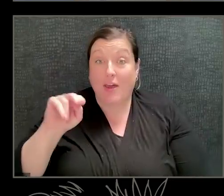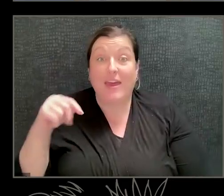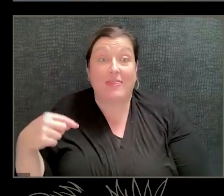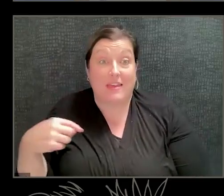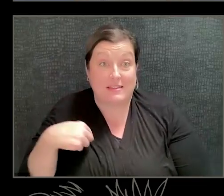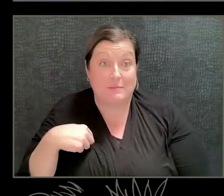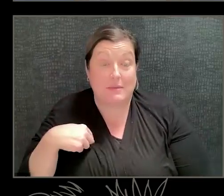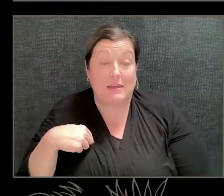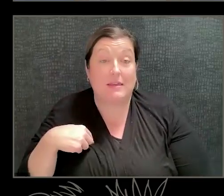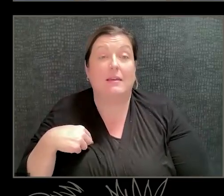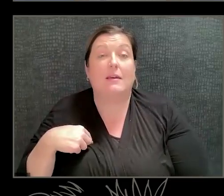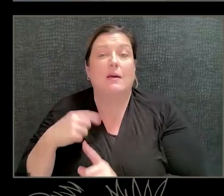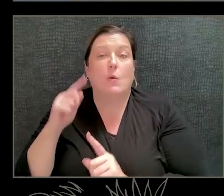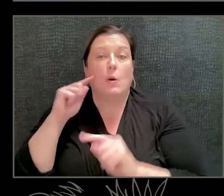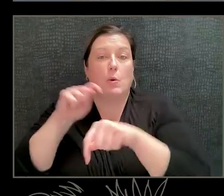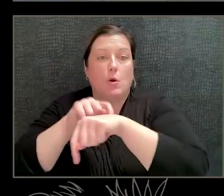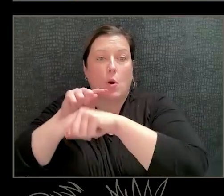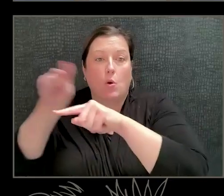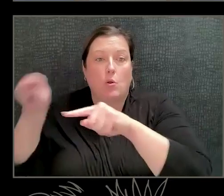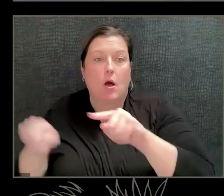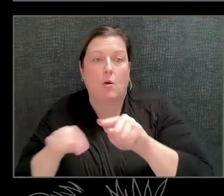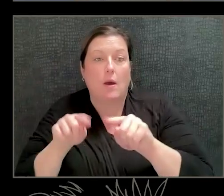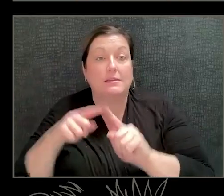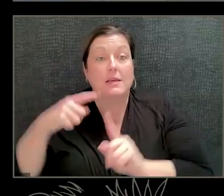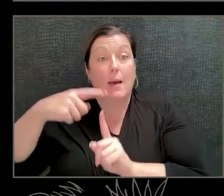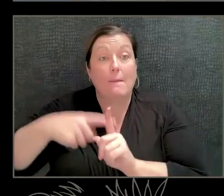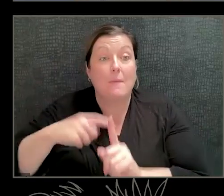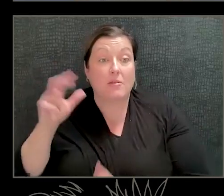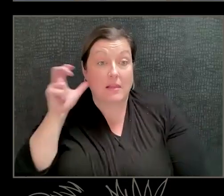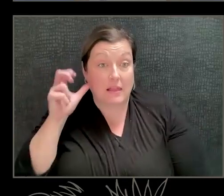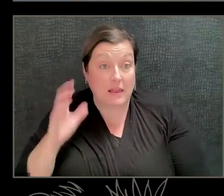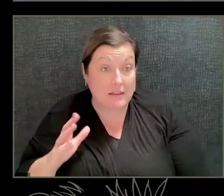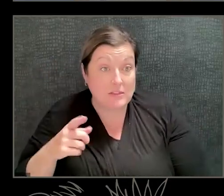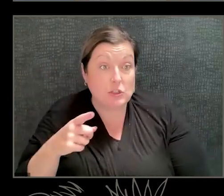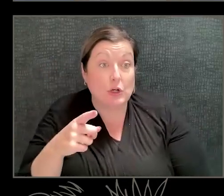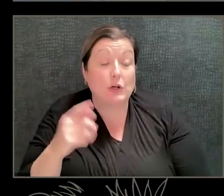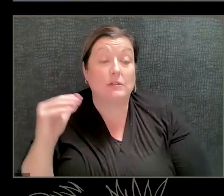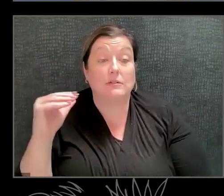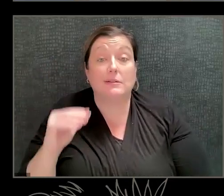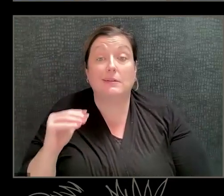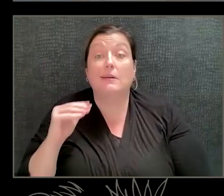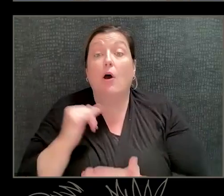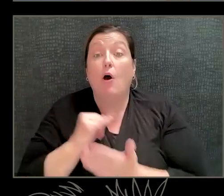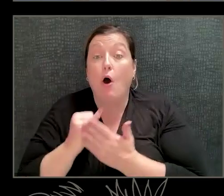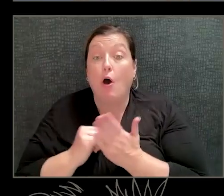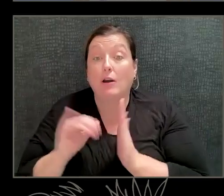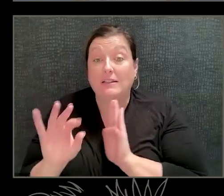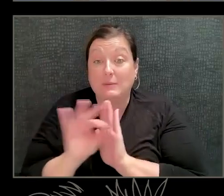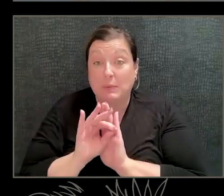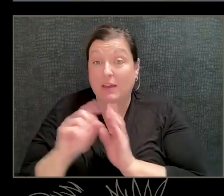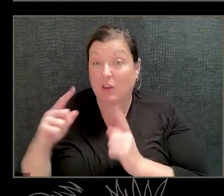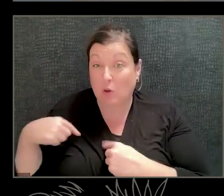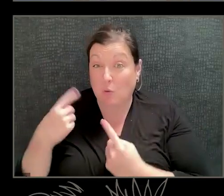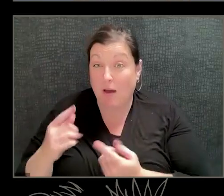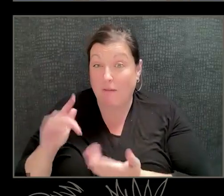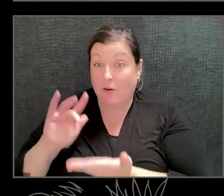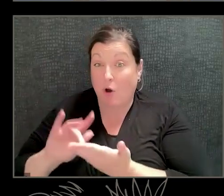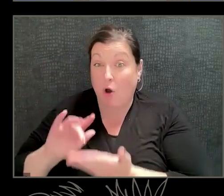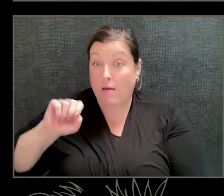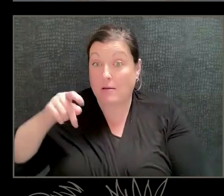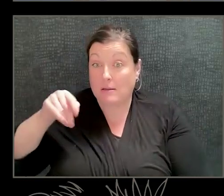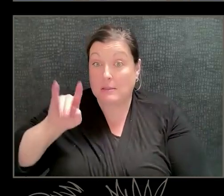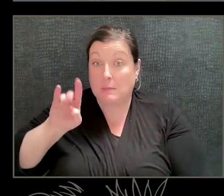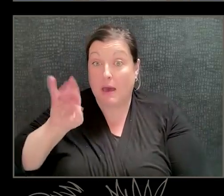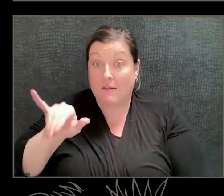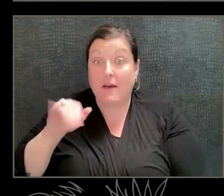We'll go clockwise from there. Monthly listeners, we hit a service to get that. Artist pick. If you've ever been on the Spotify music player on an